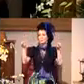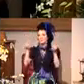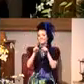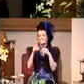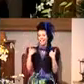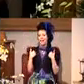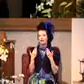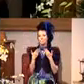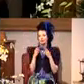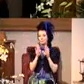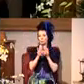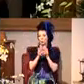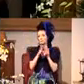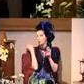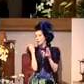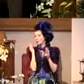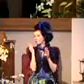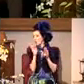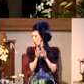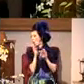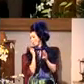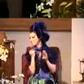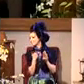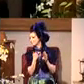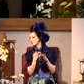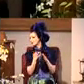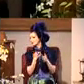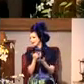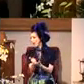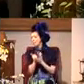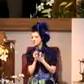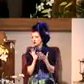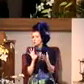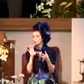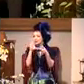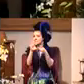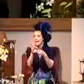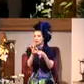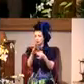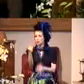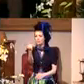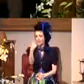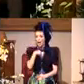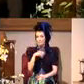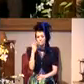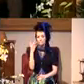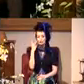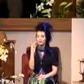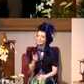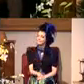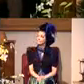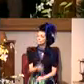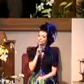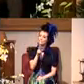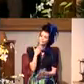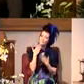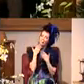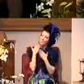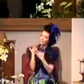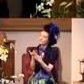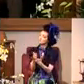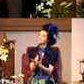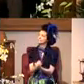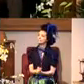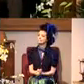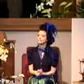have those doors open just helps me connect with the folks who perhaps can't see me literally in this building. So we're just so grateful.